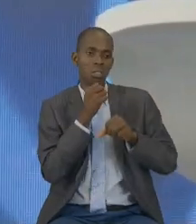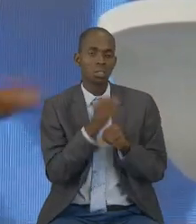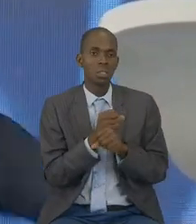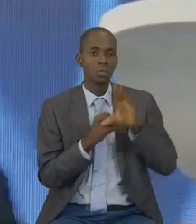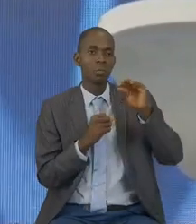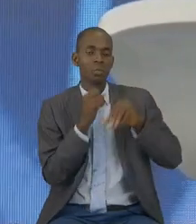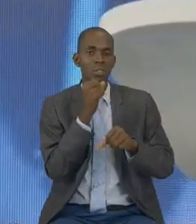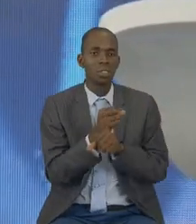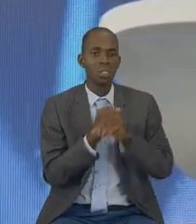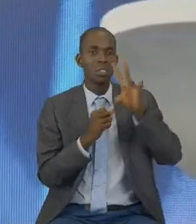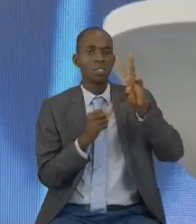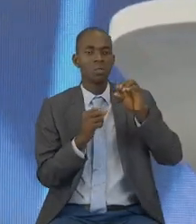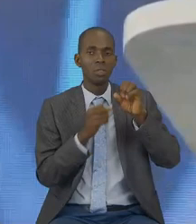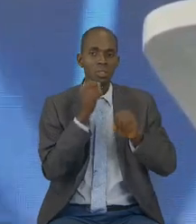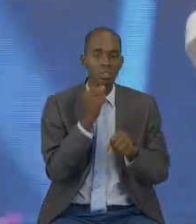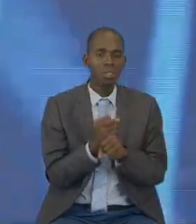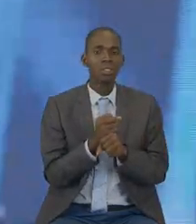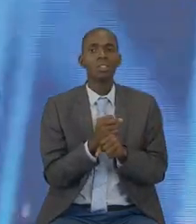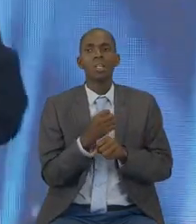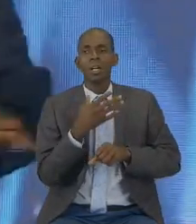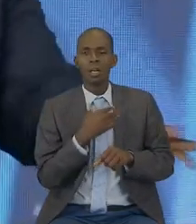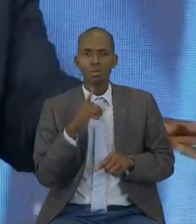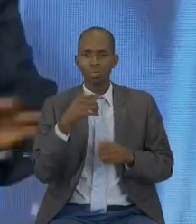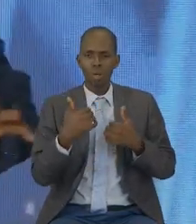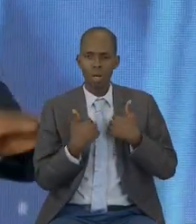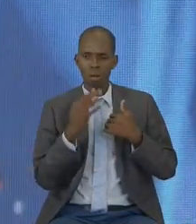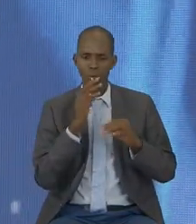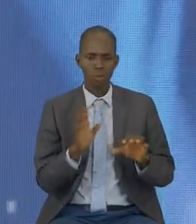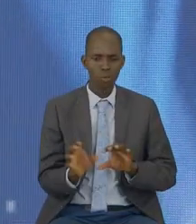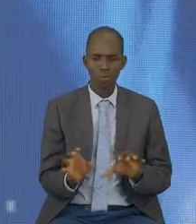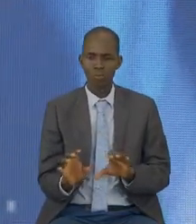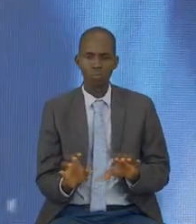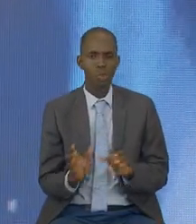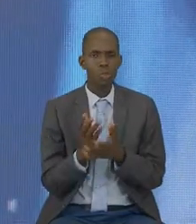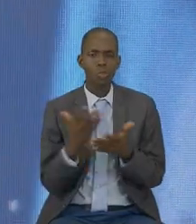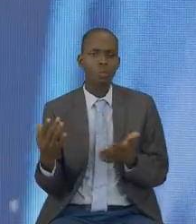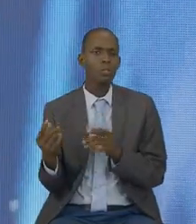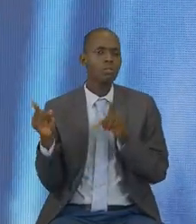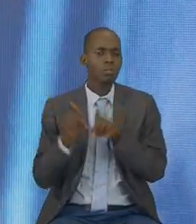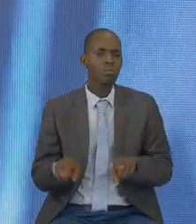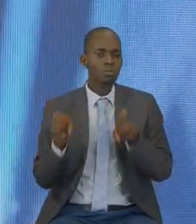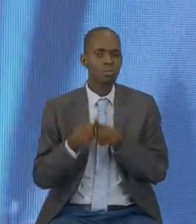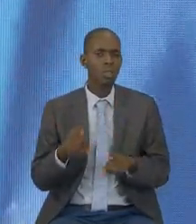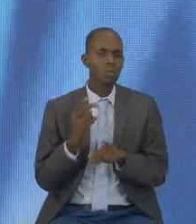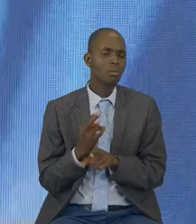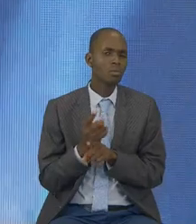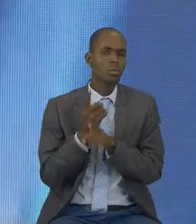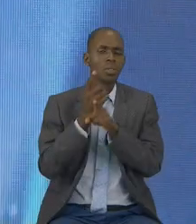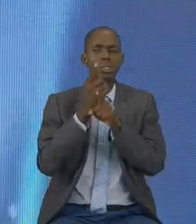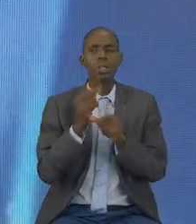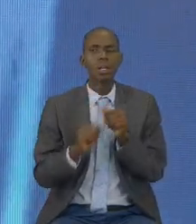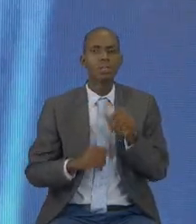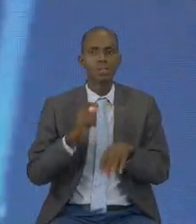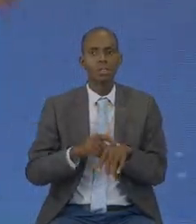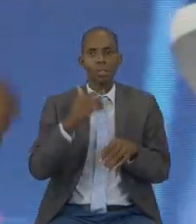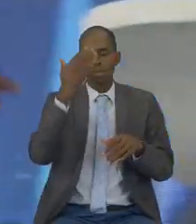age, 70 years of age, and you have been, you know, doing this and that, you already have some things taught in your